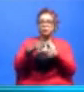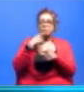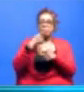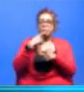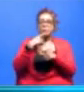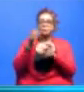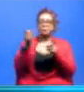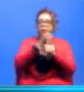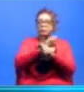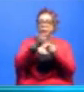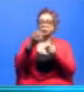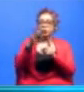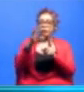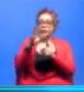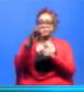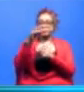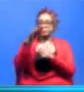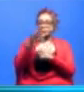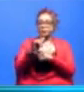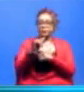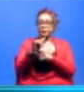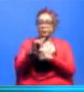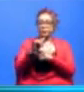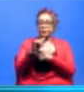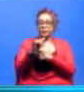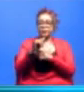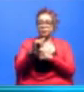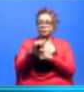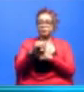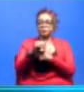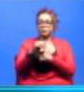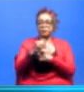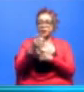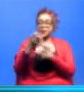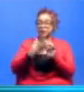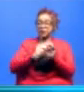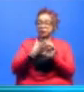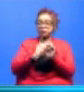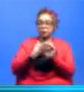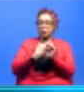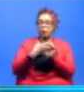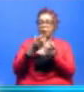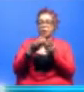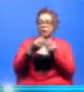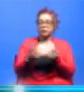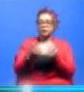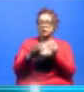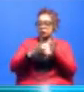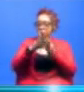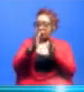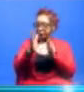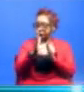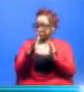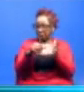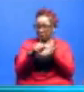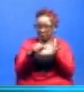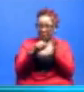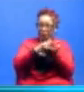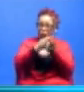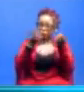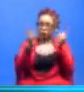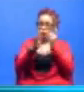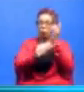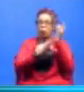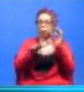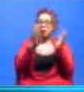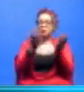of veto threatening world peace. The Council's inability to handle urgent security problems across the world had been an